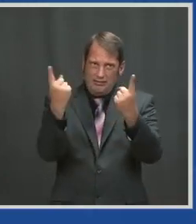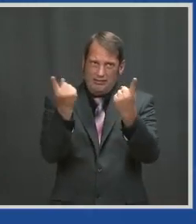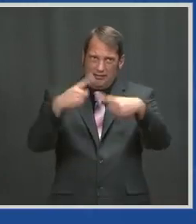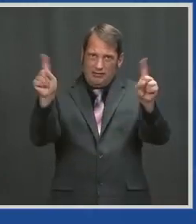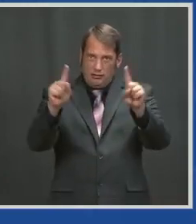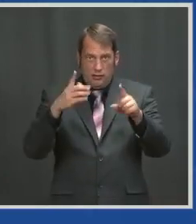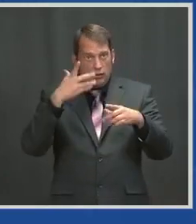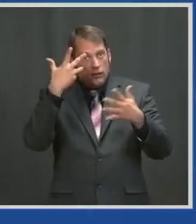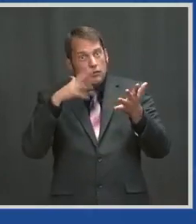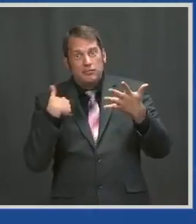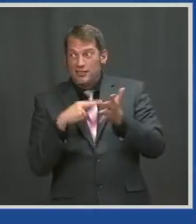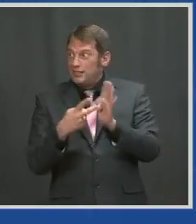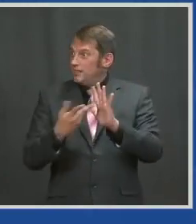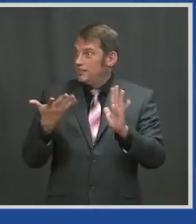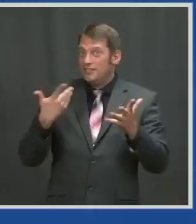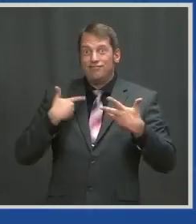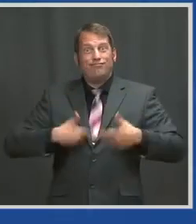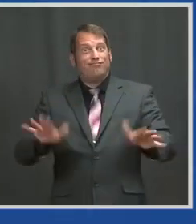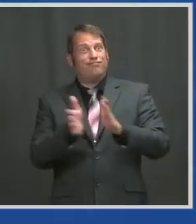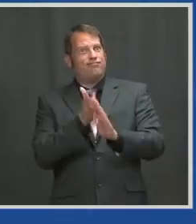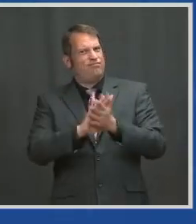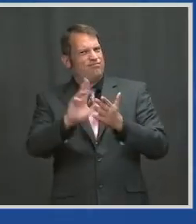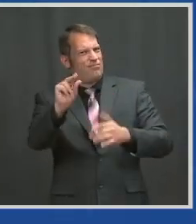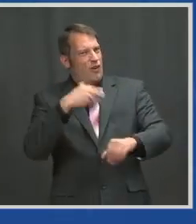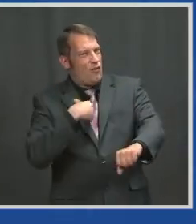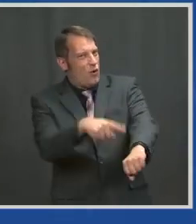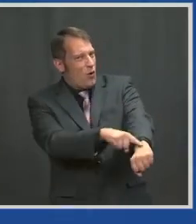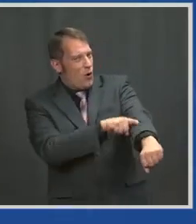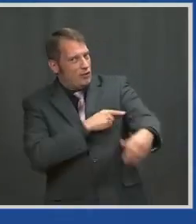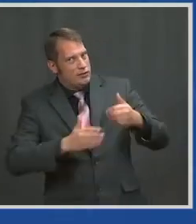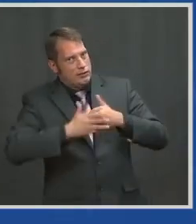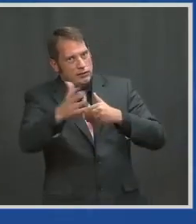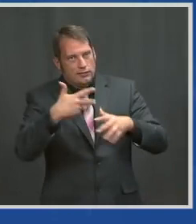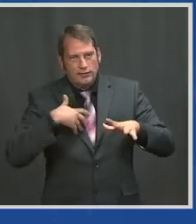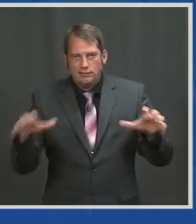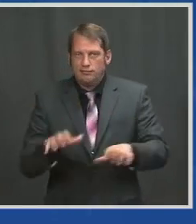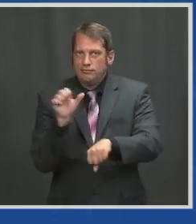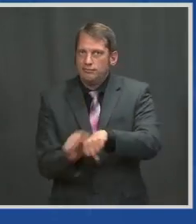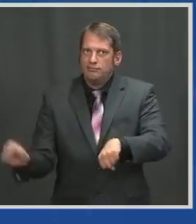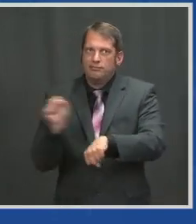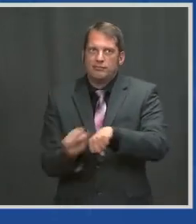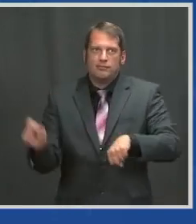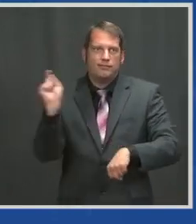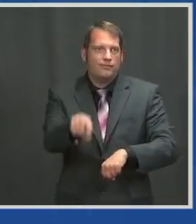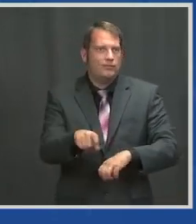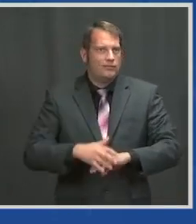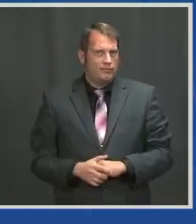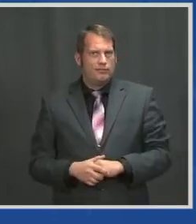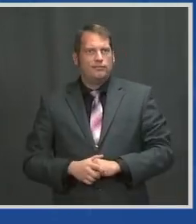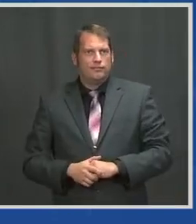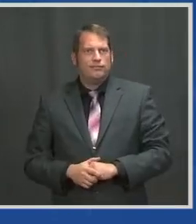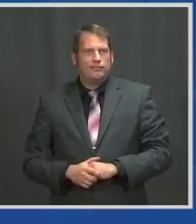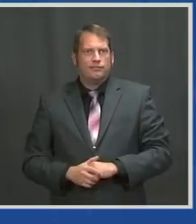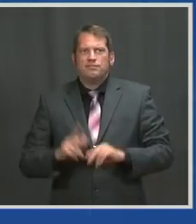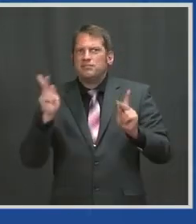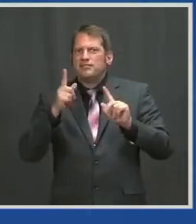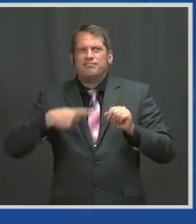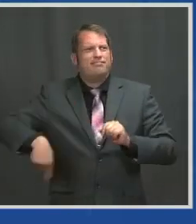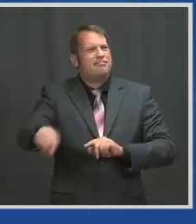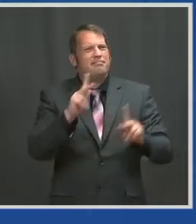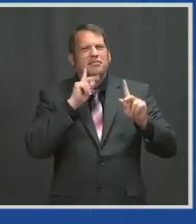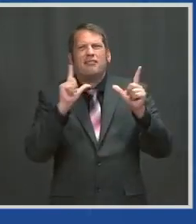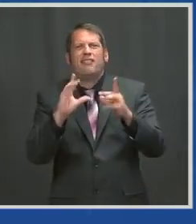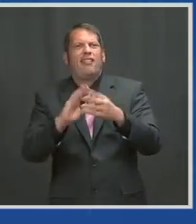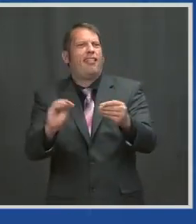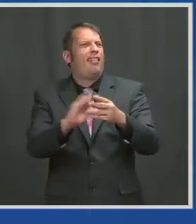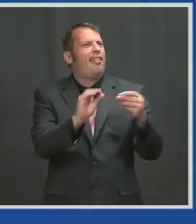also puts some truth to some loose talk that we've been hearing about the economy lately. First, that